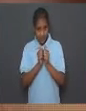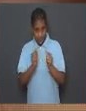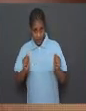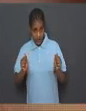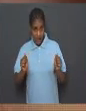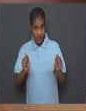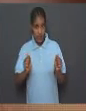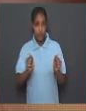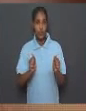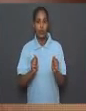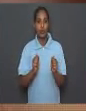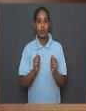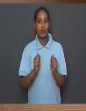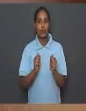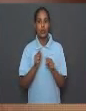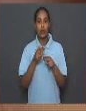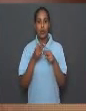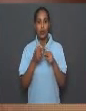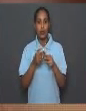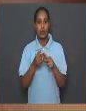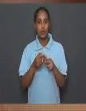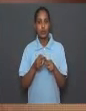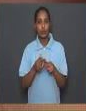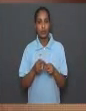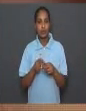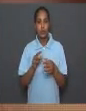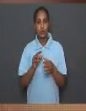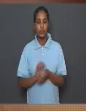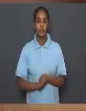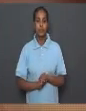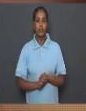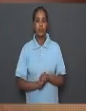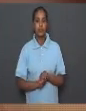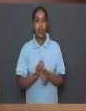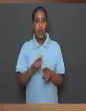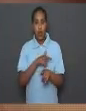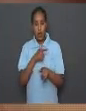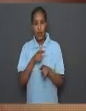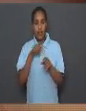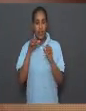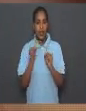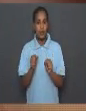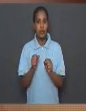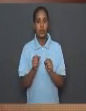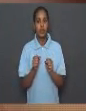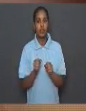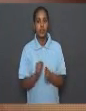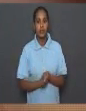the loose chains are pulled taut. They are no longer able to